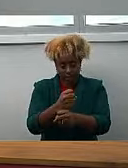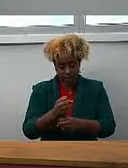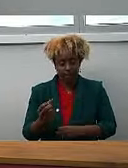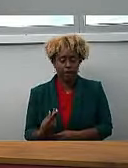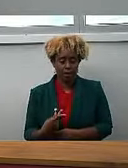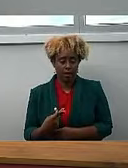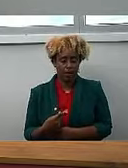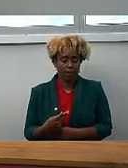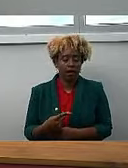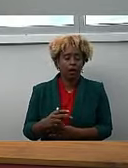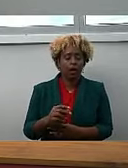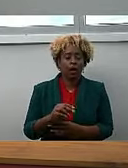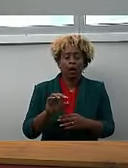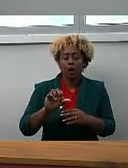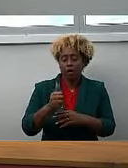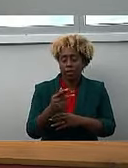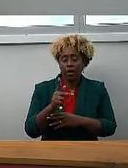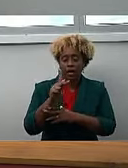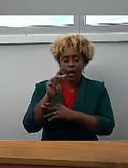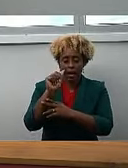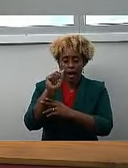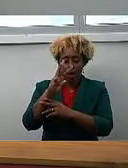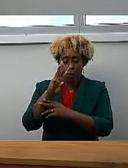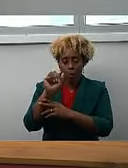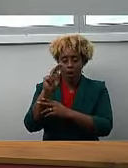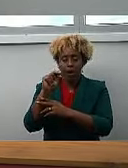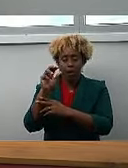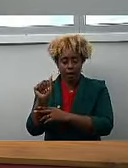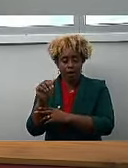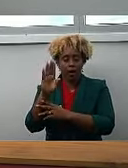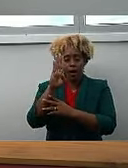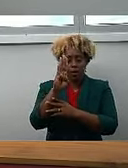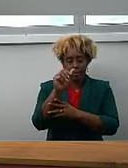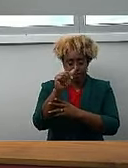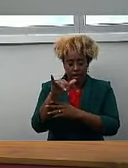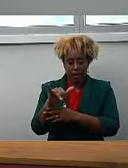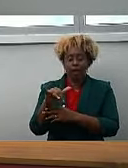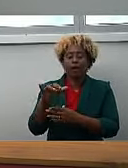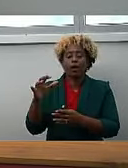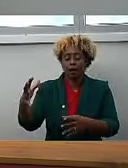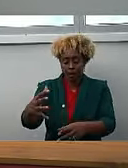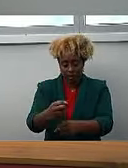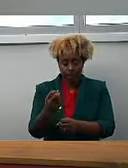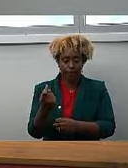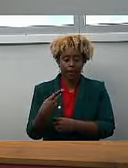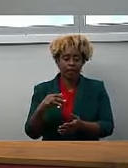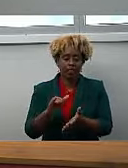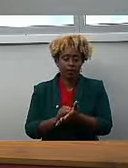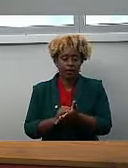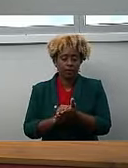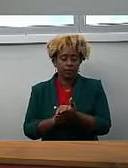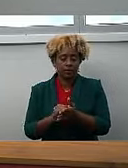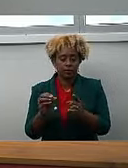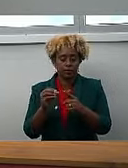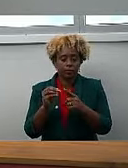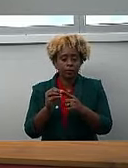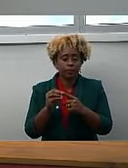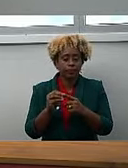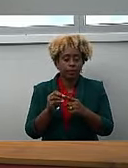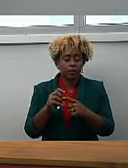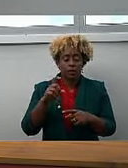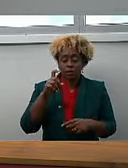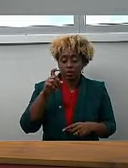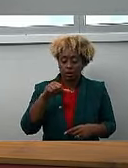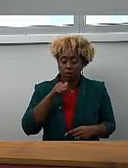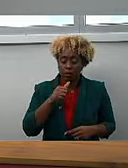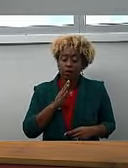site located immediately before the Umbrellas restaurant. These sites shall not only